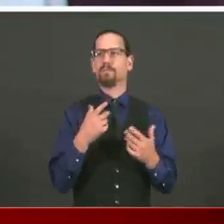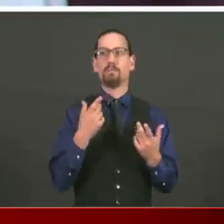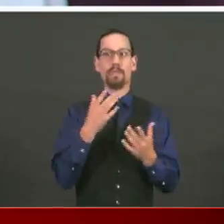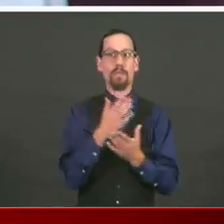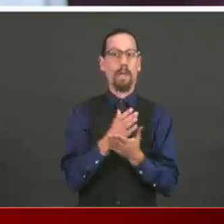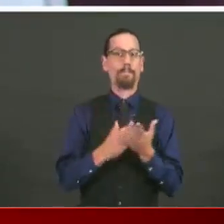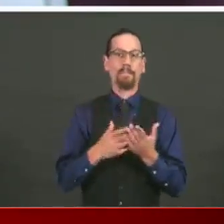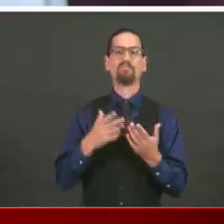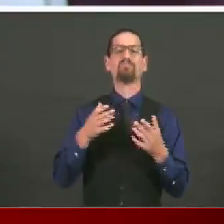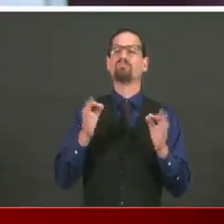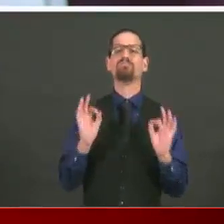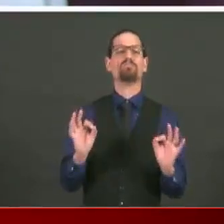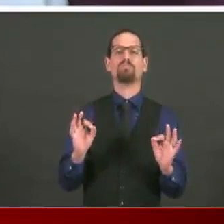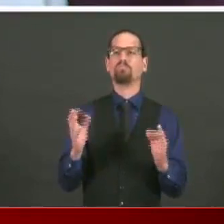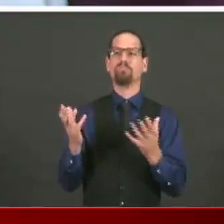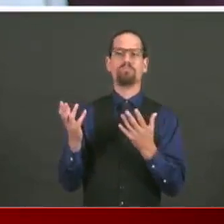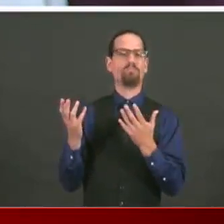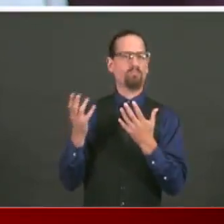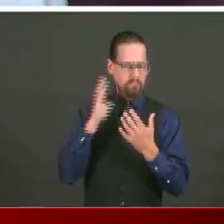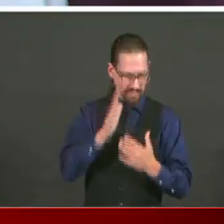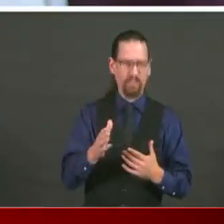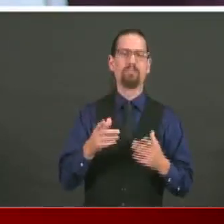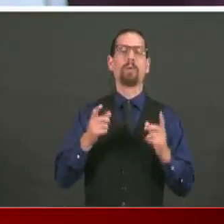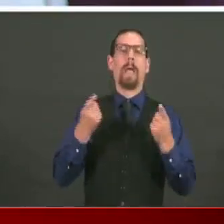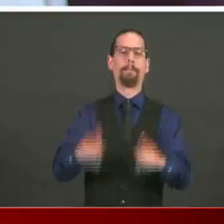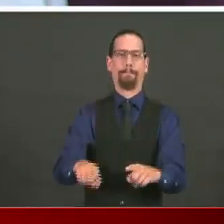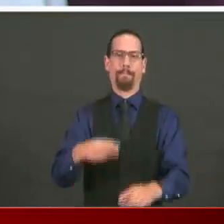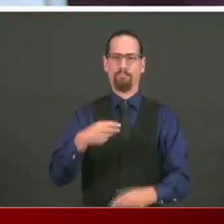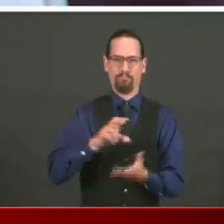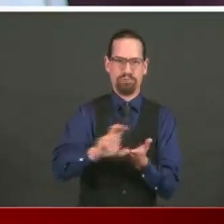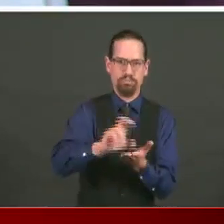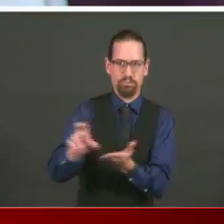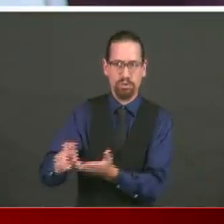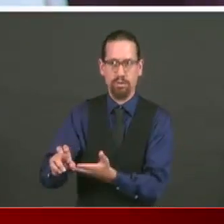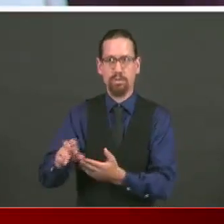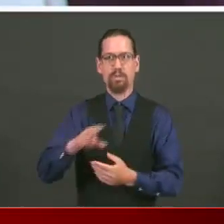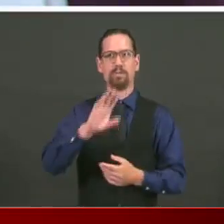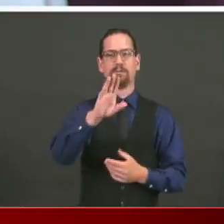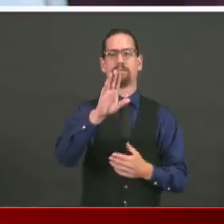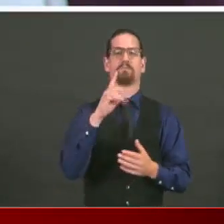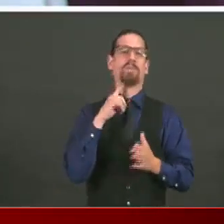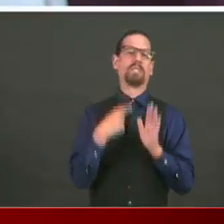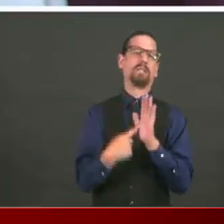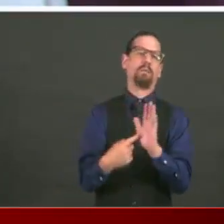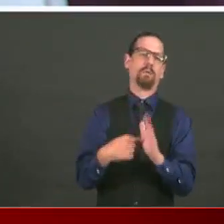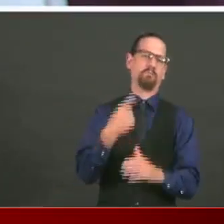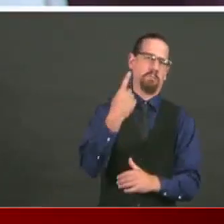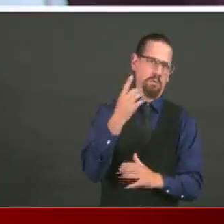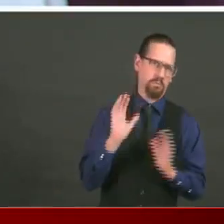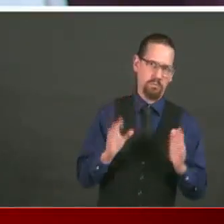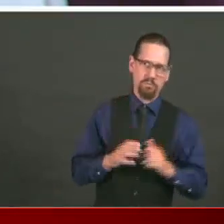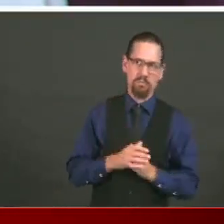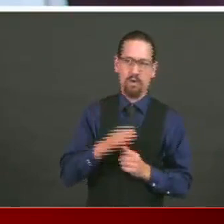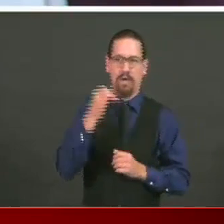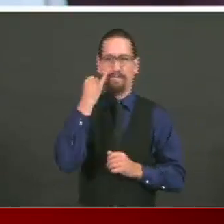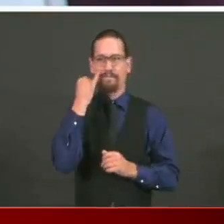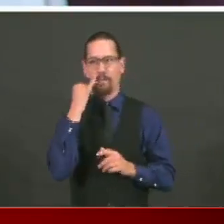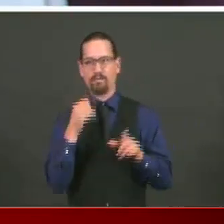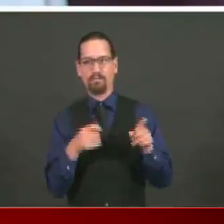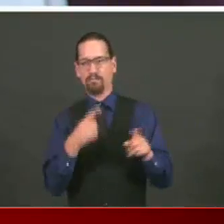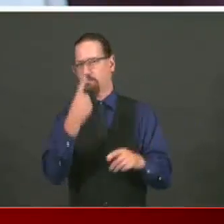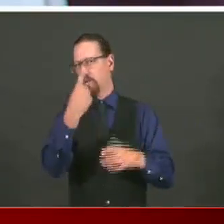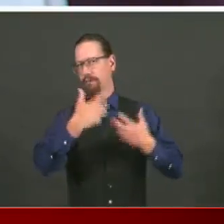So there's categorization of businesses. For example, if an industry was especially hard hit,